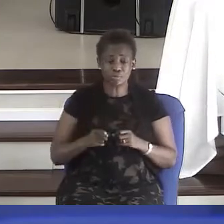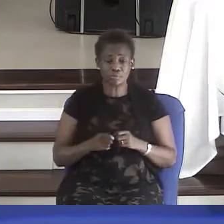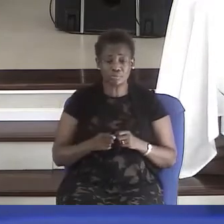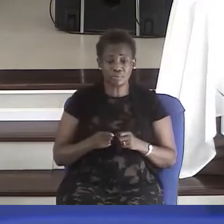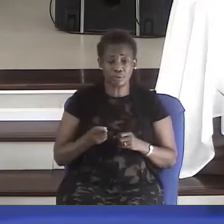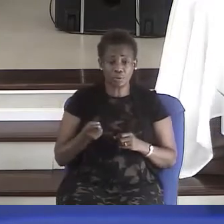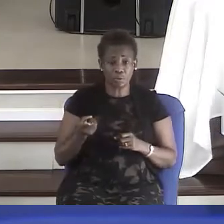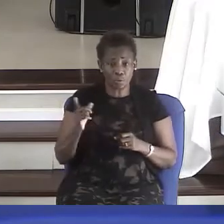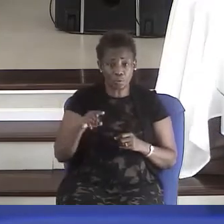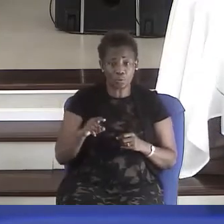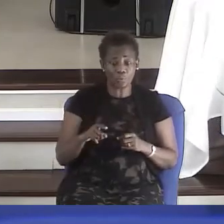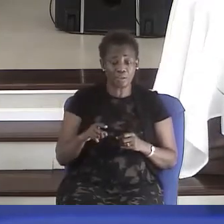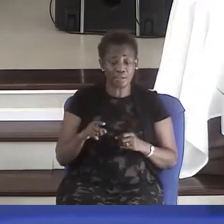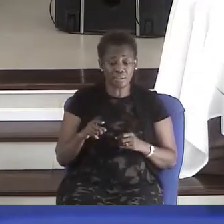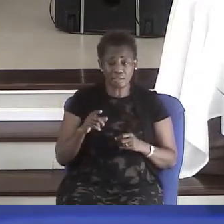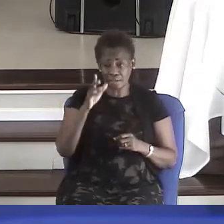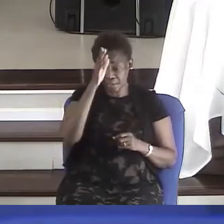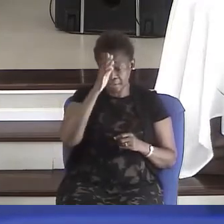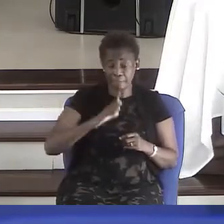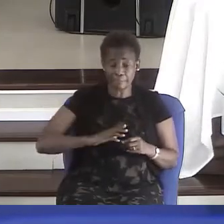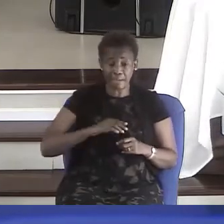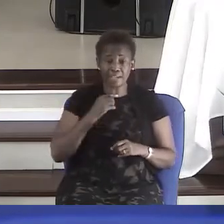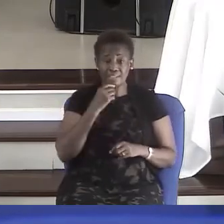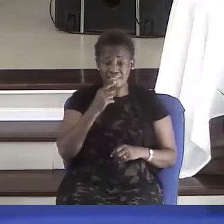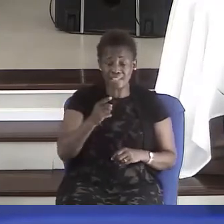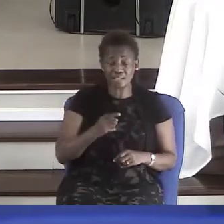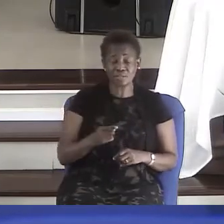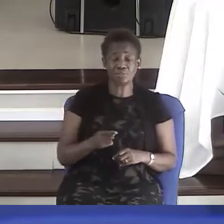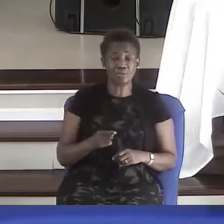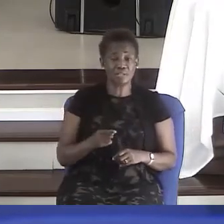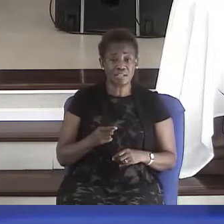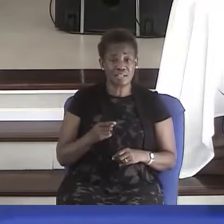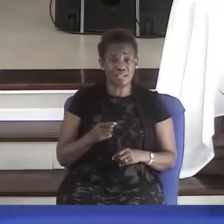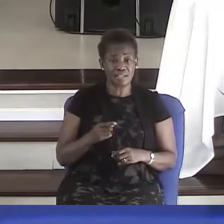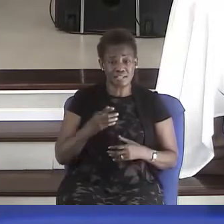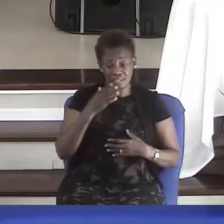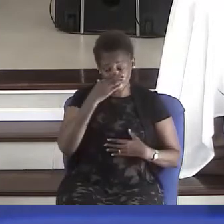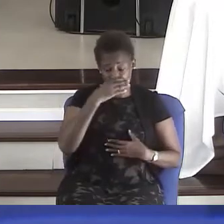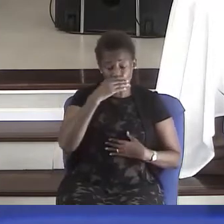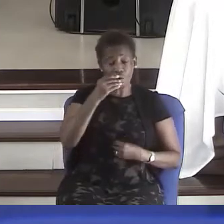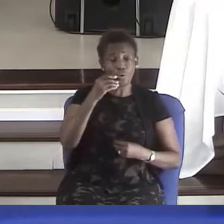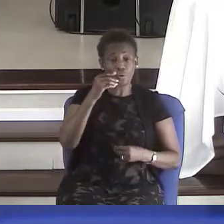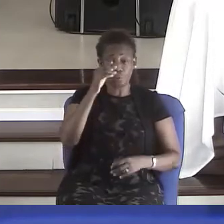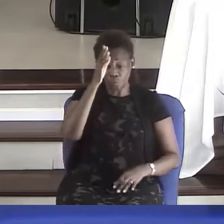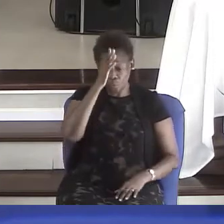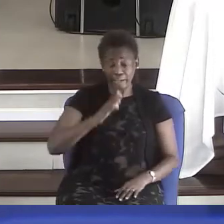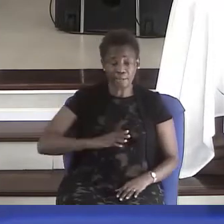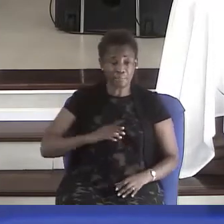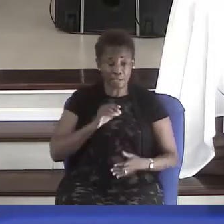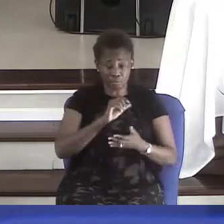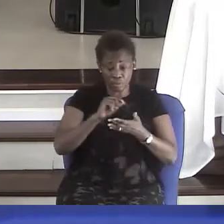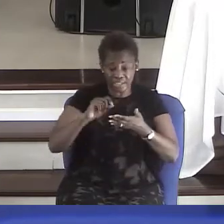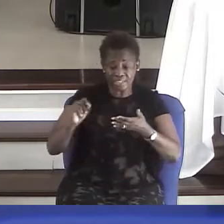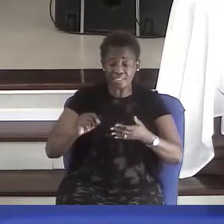yes. God can use white man, black man, pink man, yellow man, you name the man.